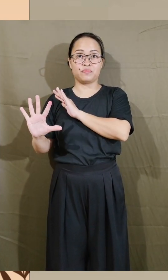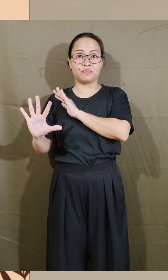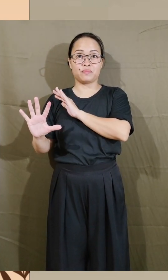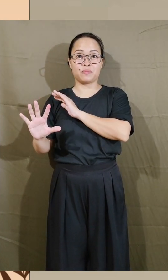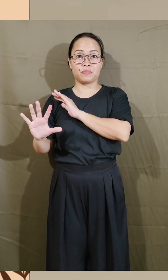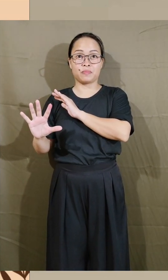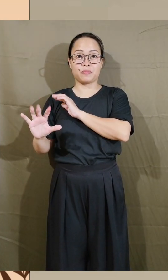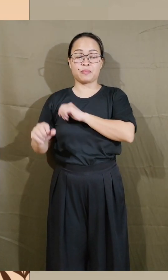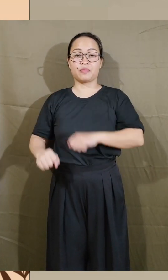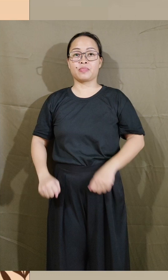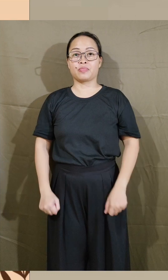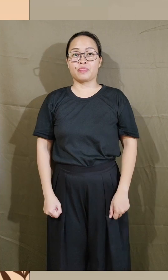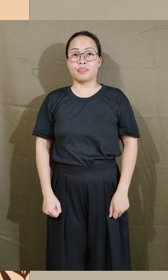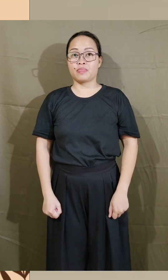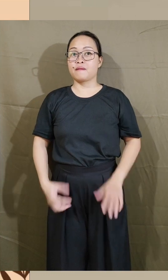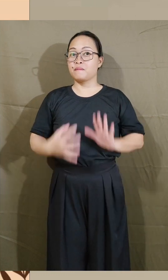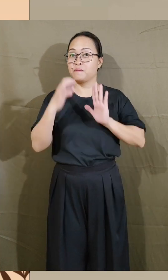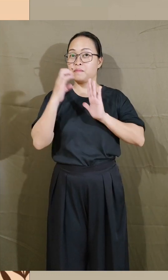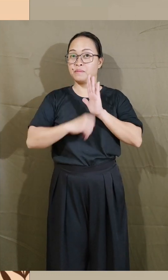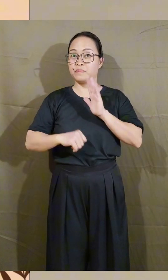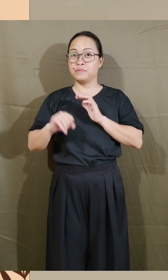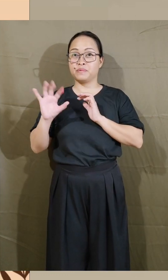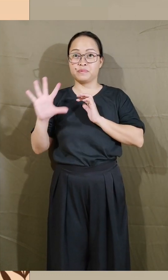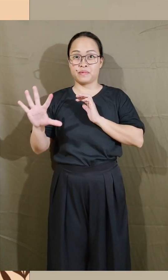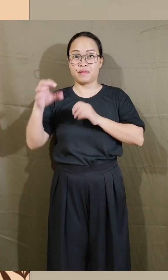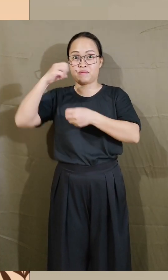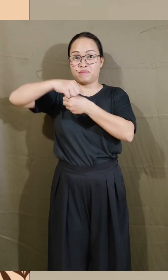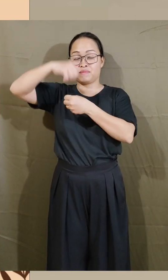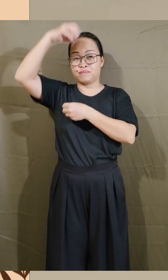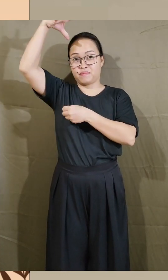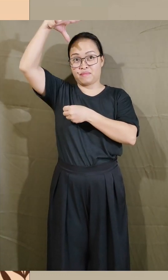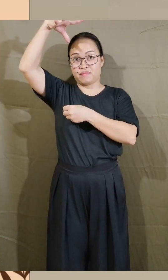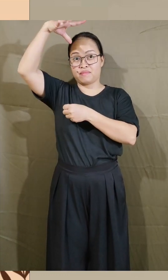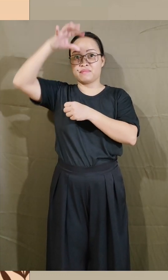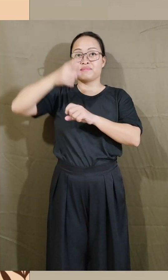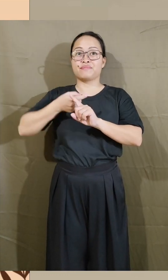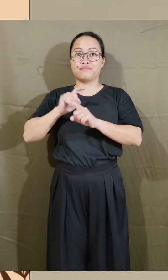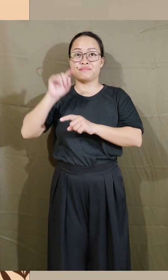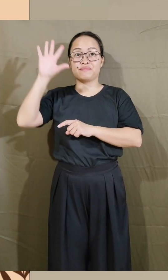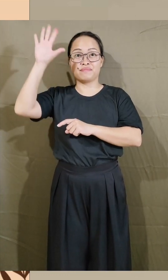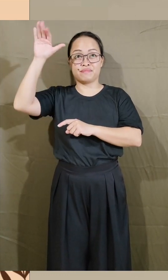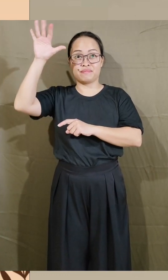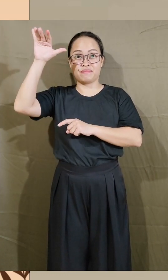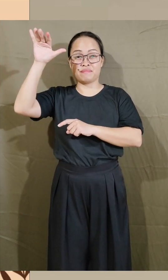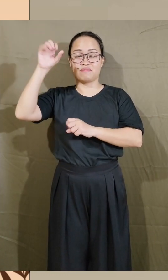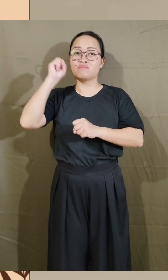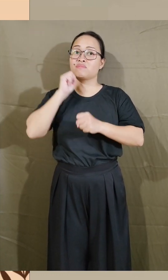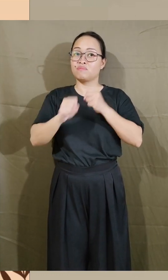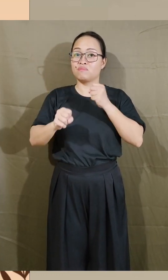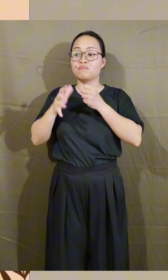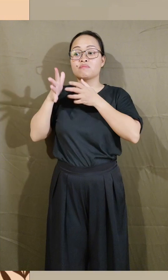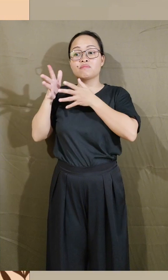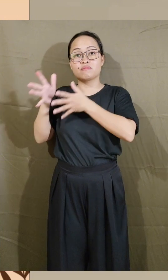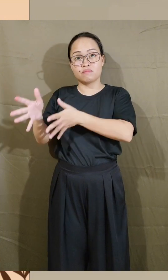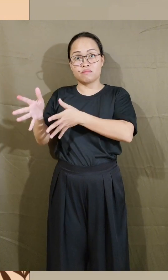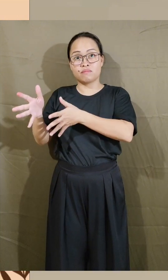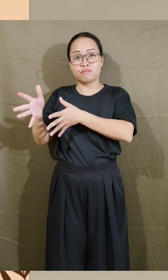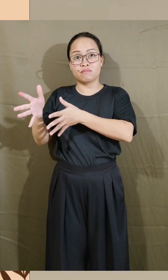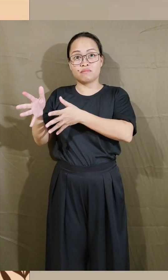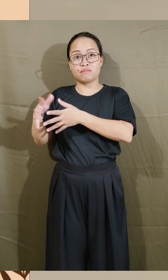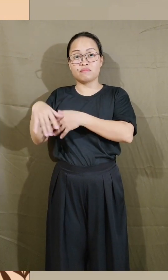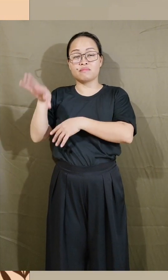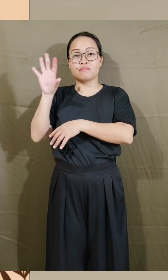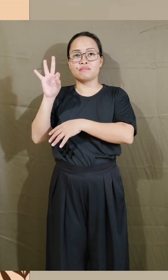let's take away 5 umbrellas, so we are left with